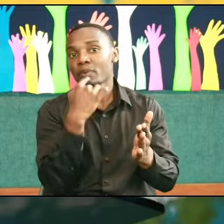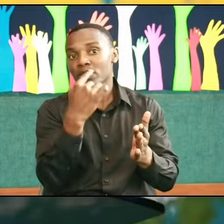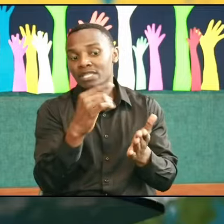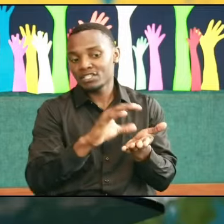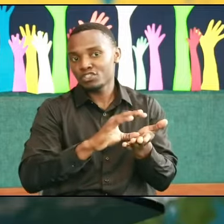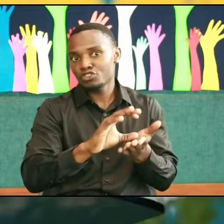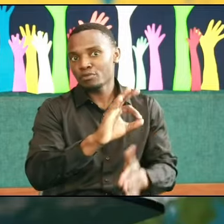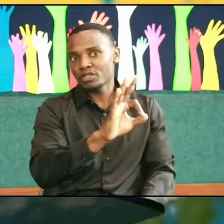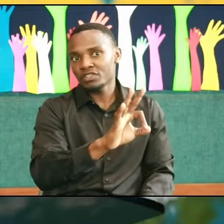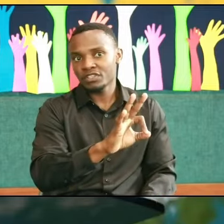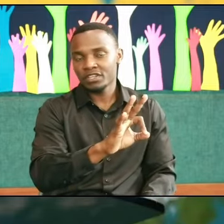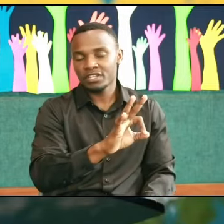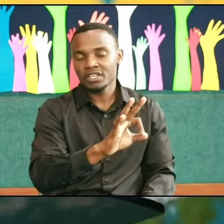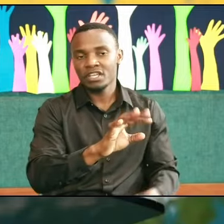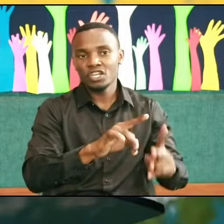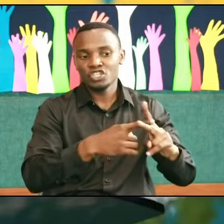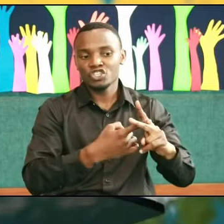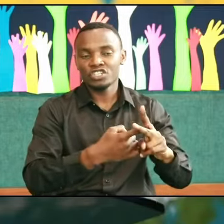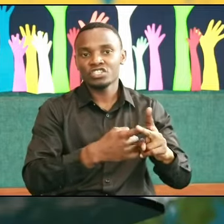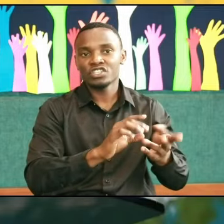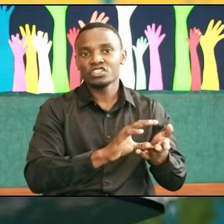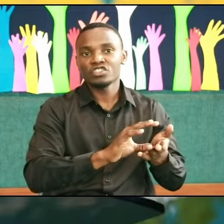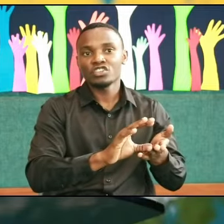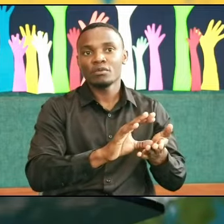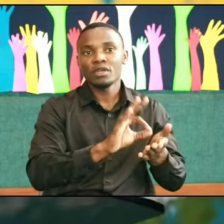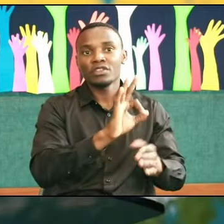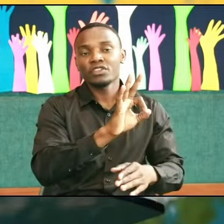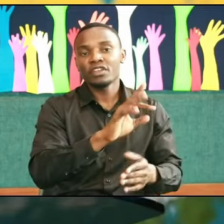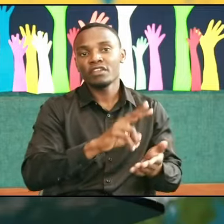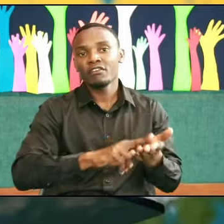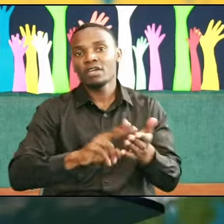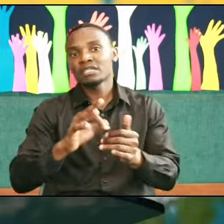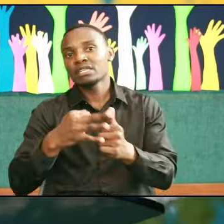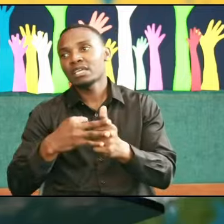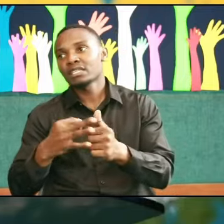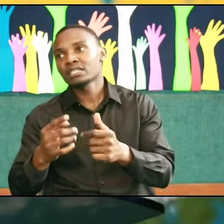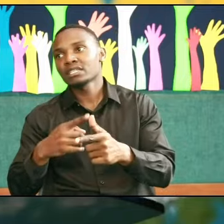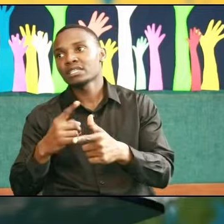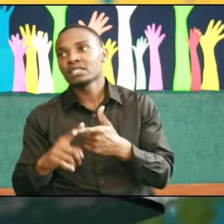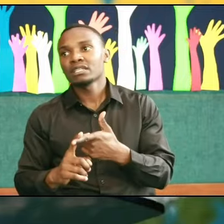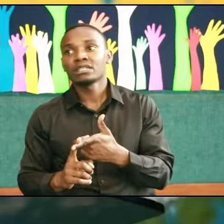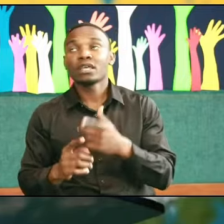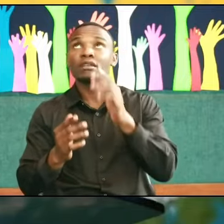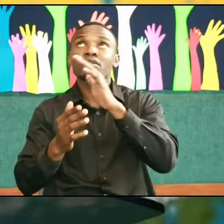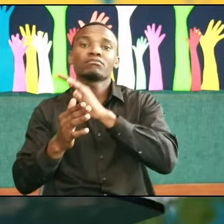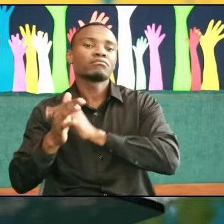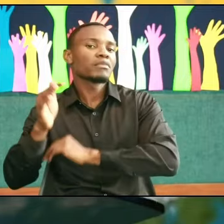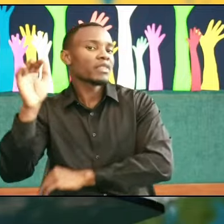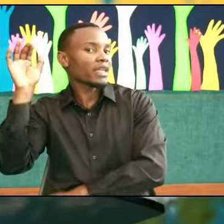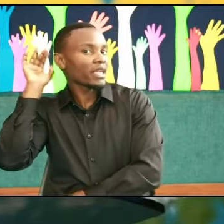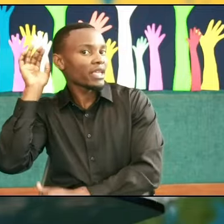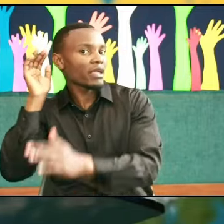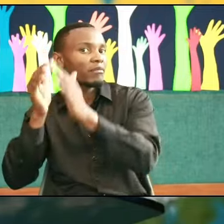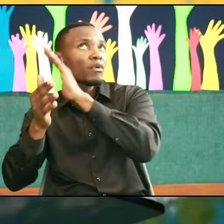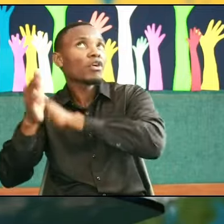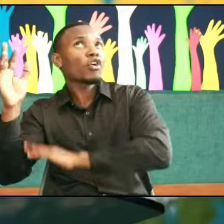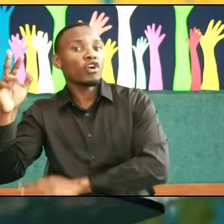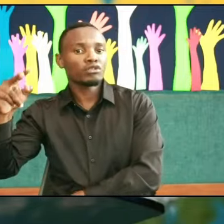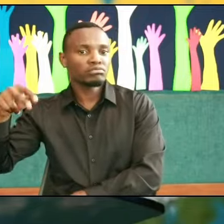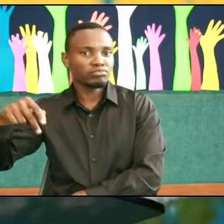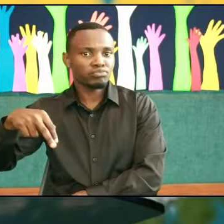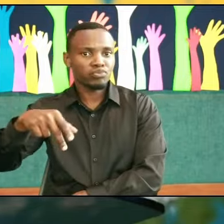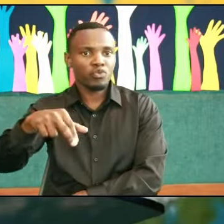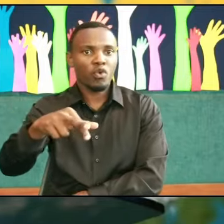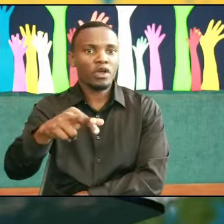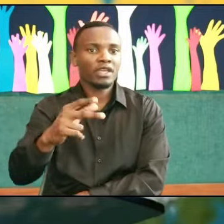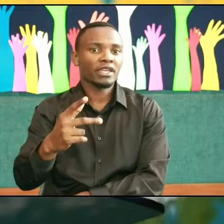3 of Genesis verse 8, that then they heard God walking in the garden. And he was